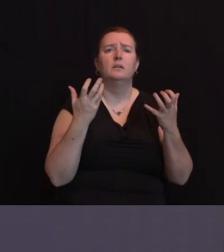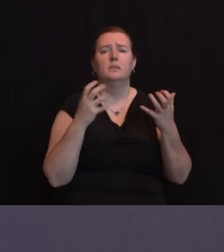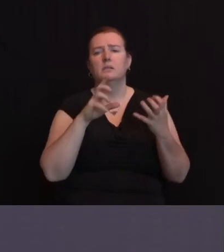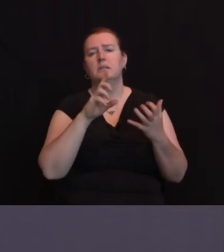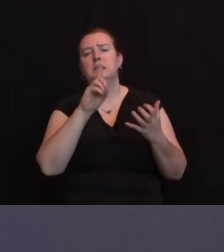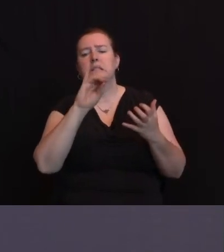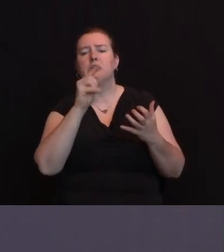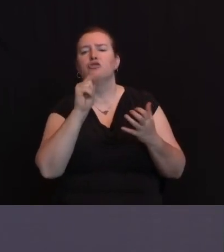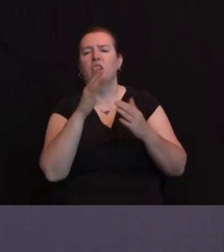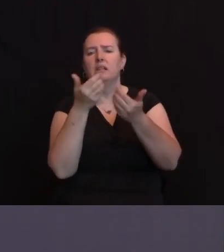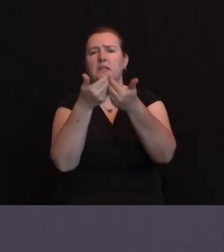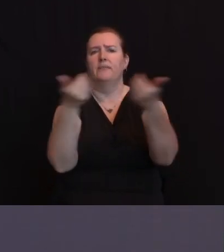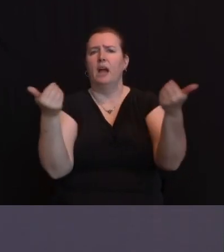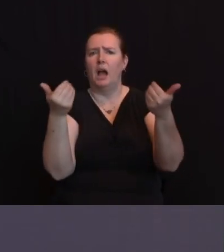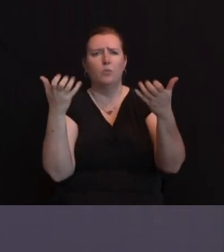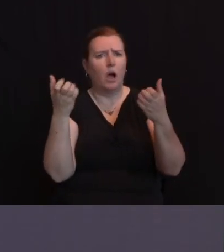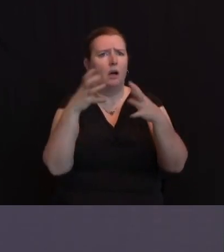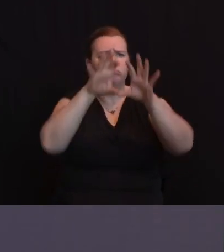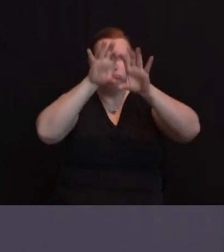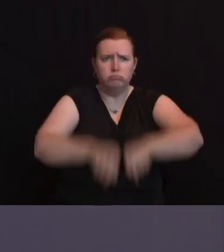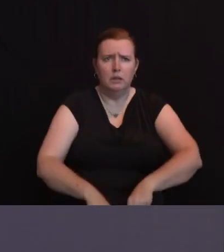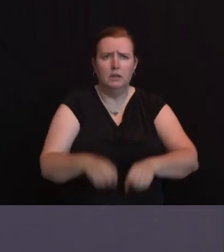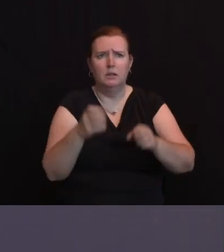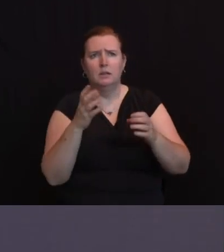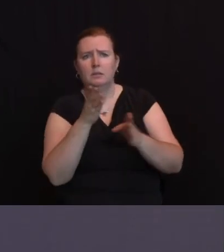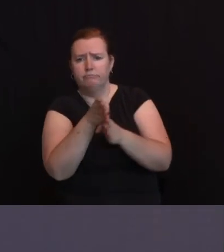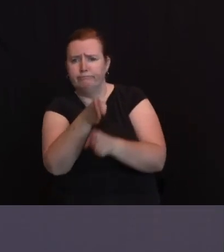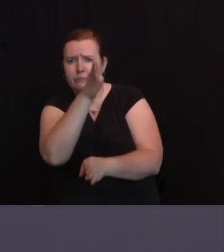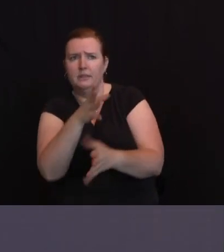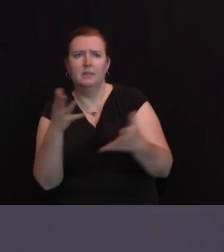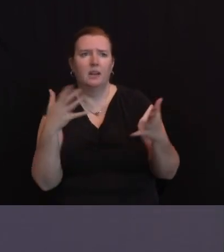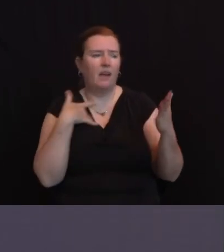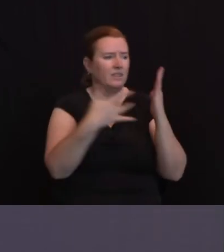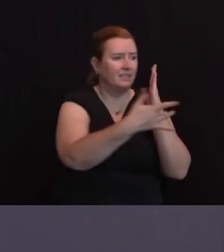have occurred over the past month that were not part of the original